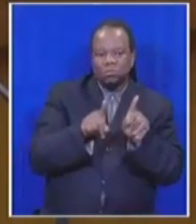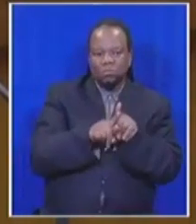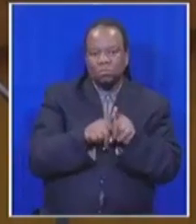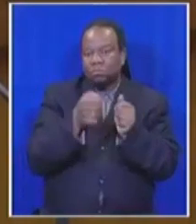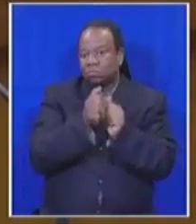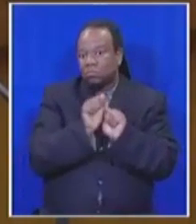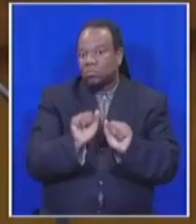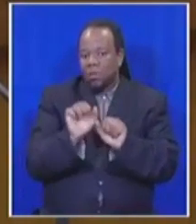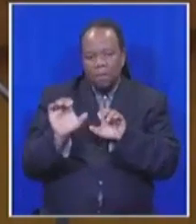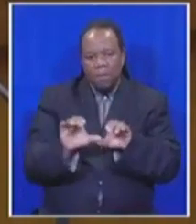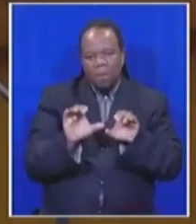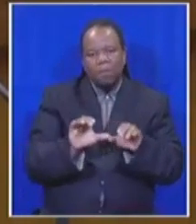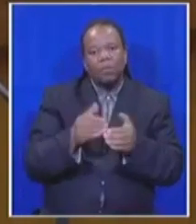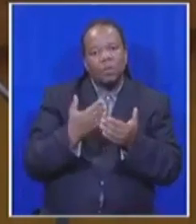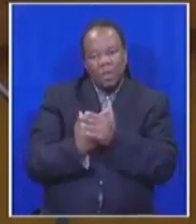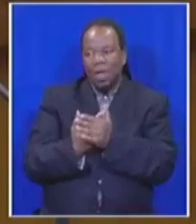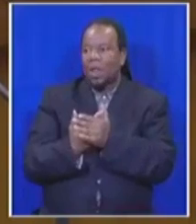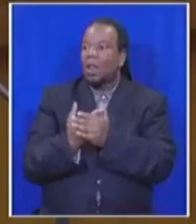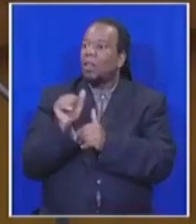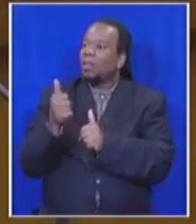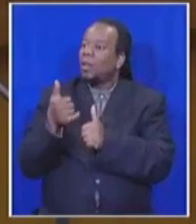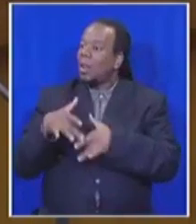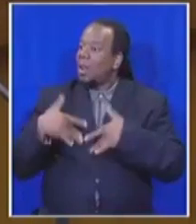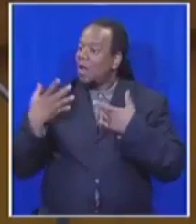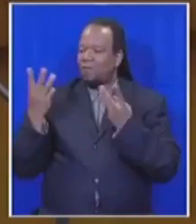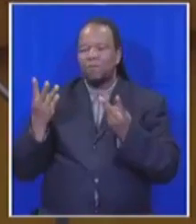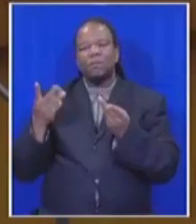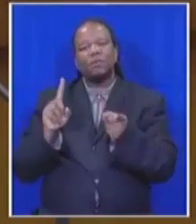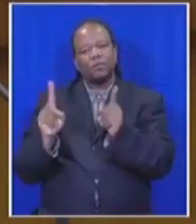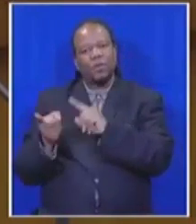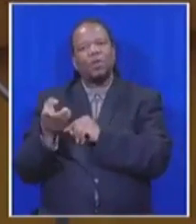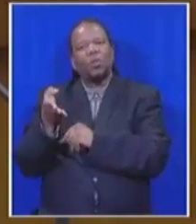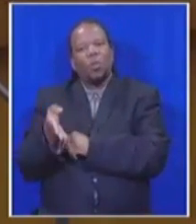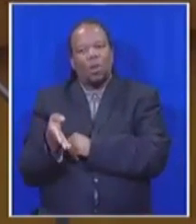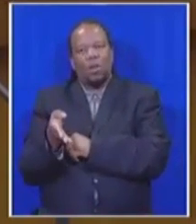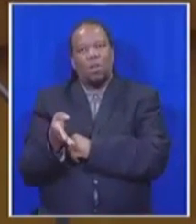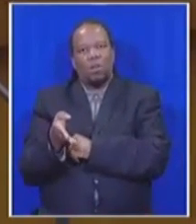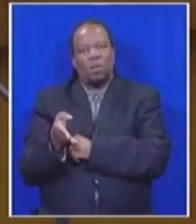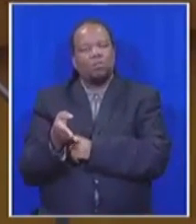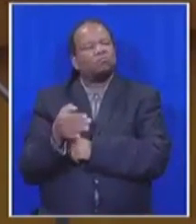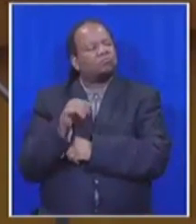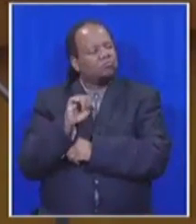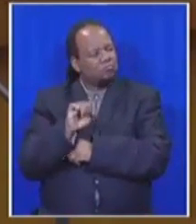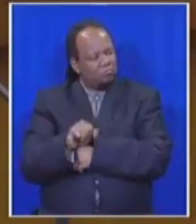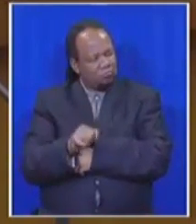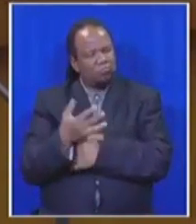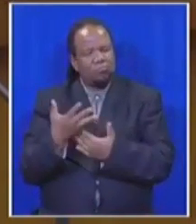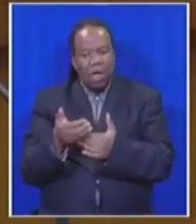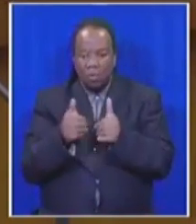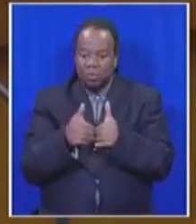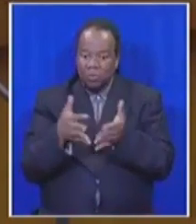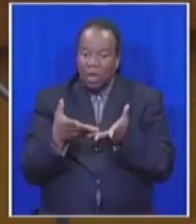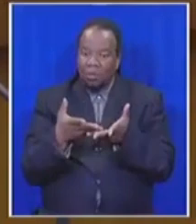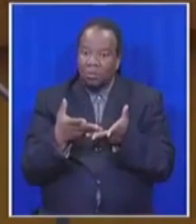have continued to change the lives of our people for the better, as we have undisputedly already started to do